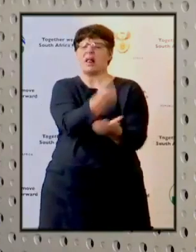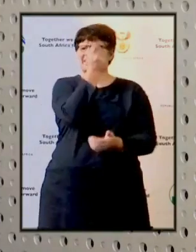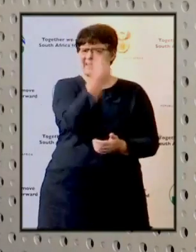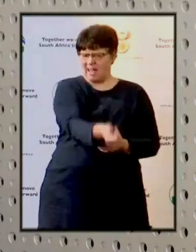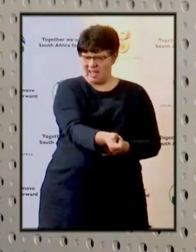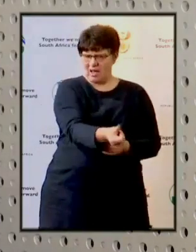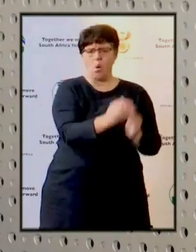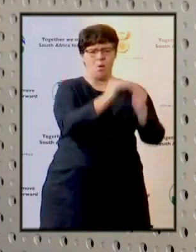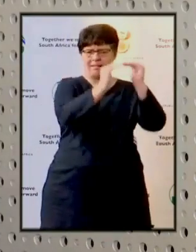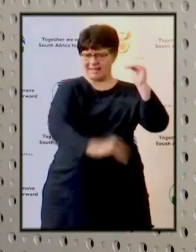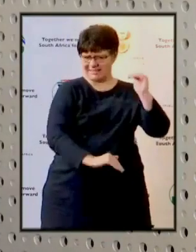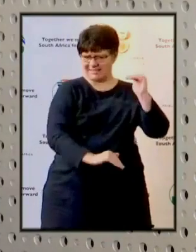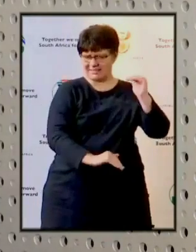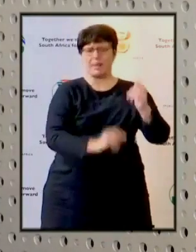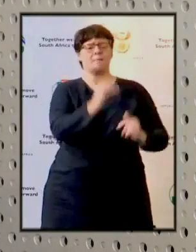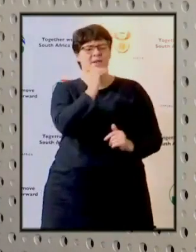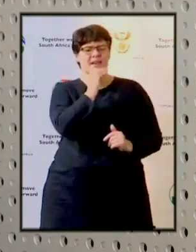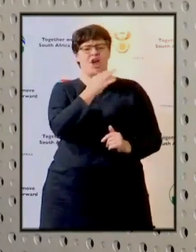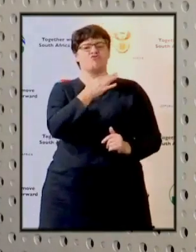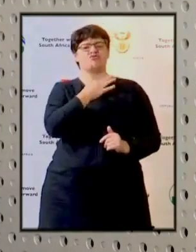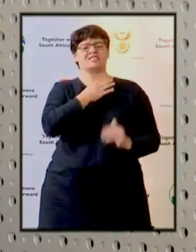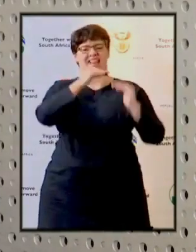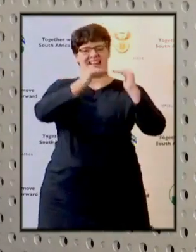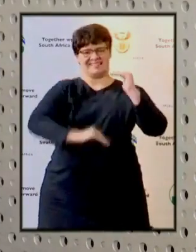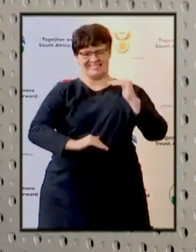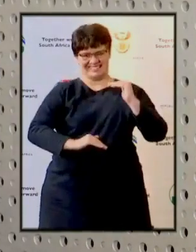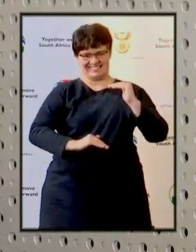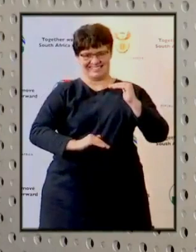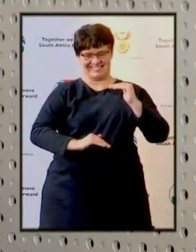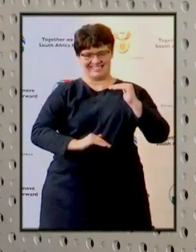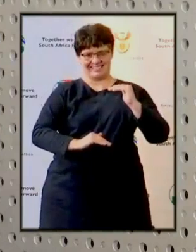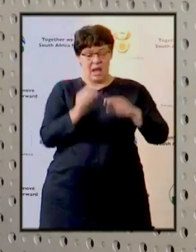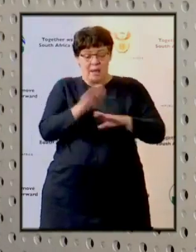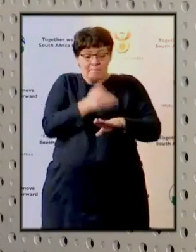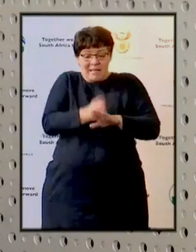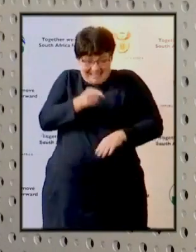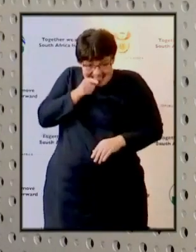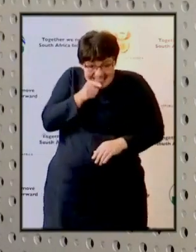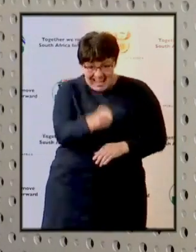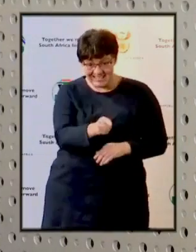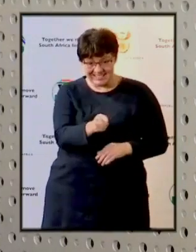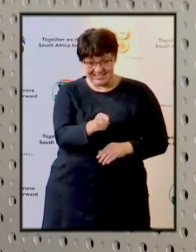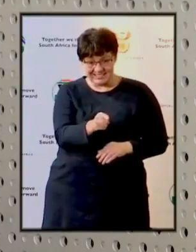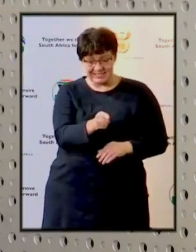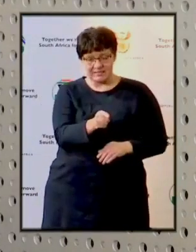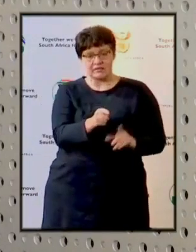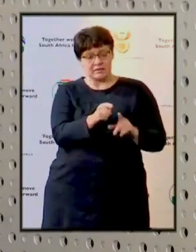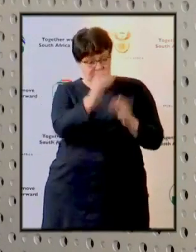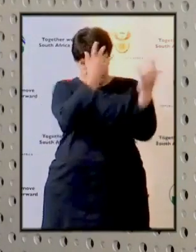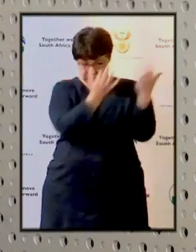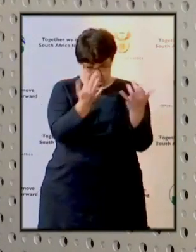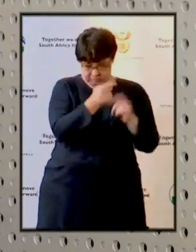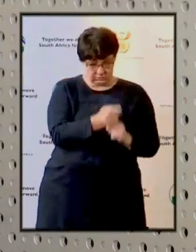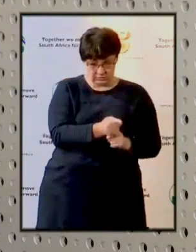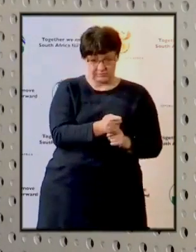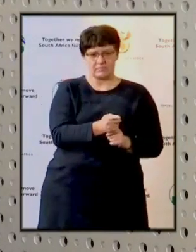is dropping, then we know the level is decreasing. Based on that risk assessment, we put all of that together. We